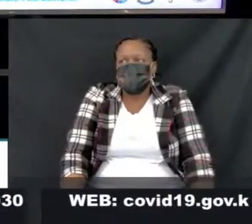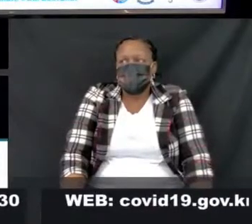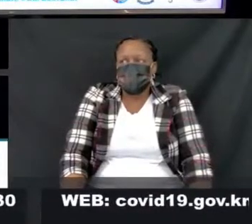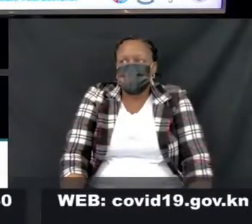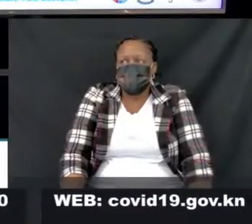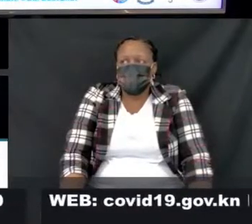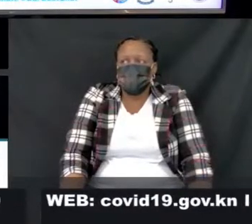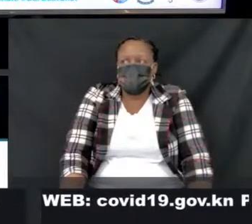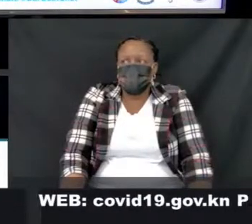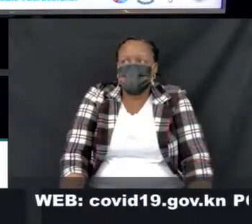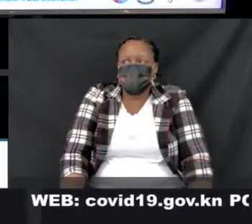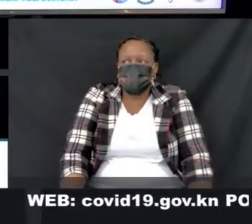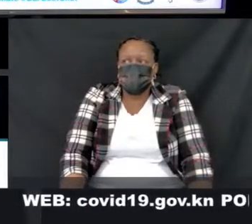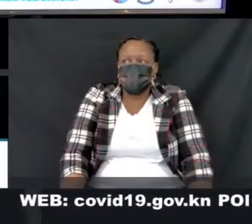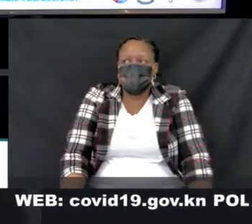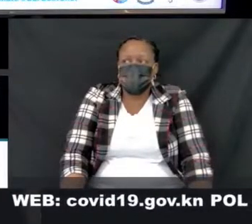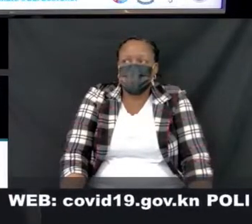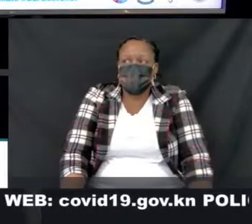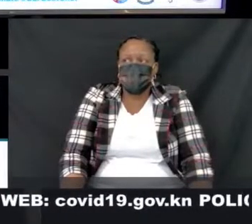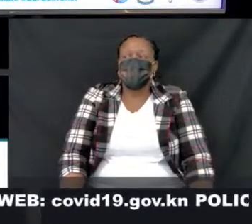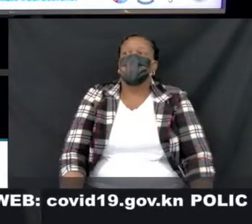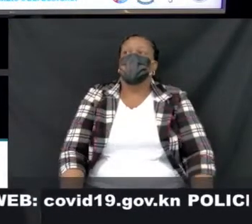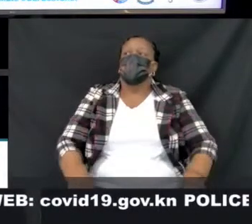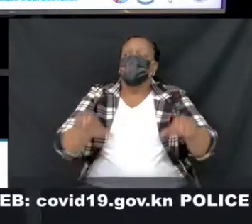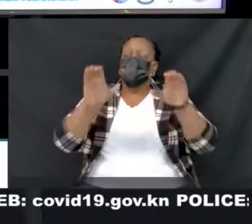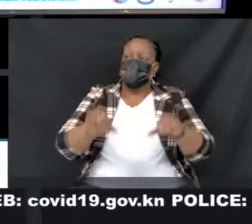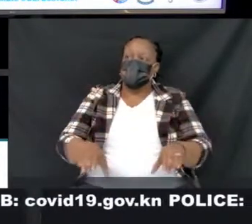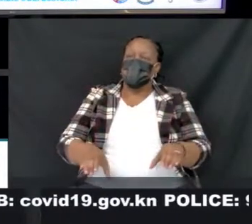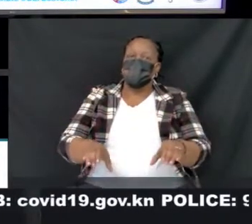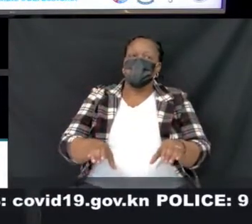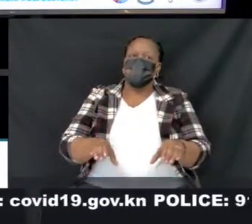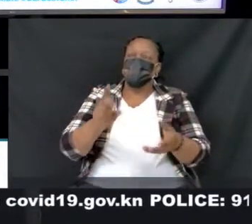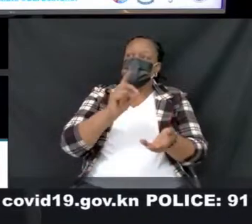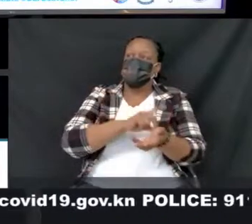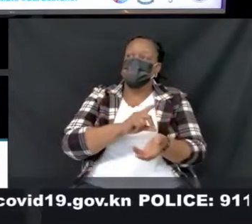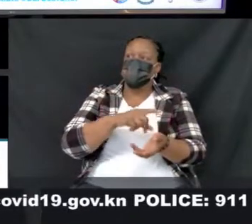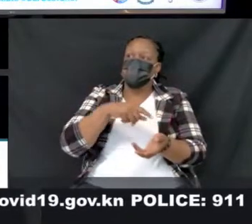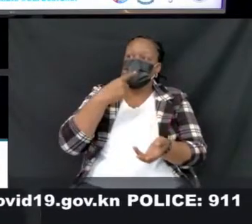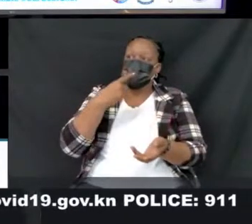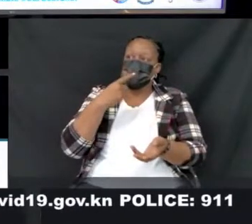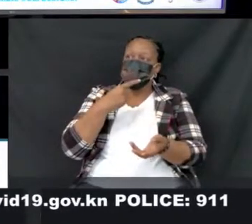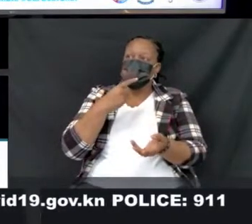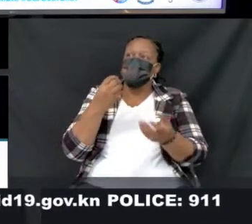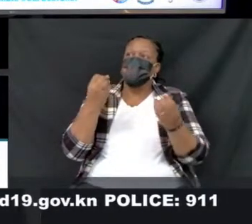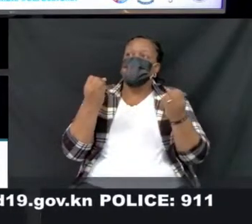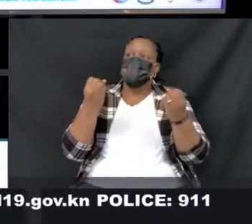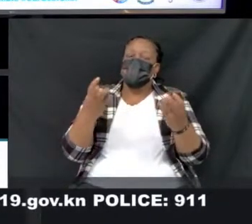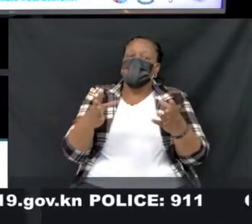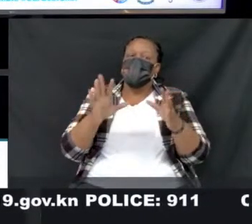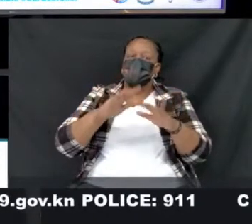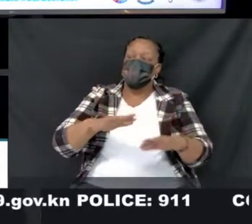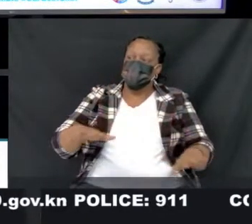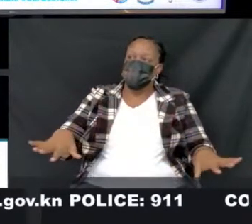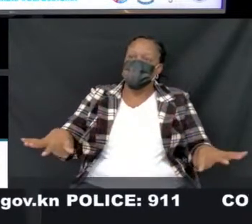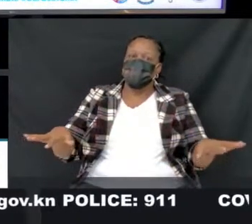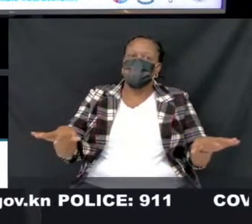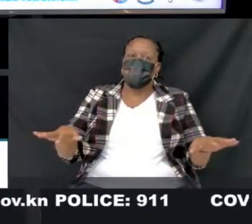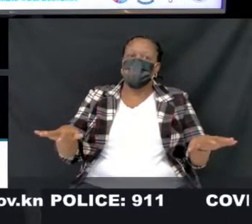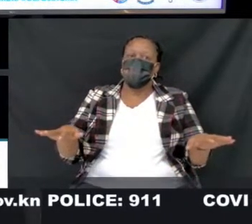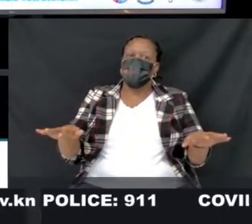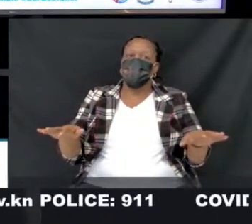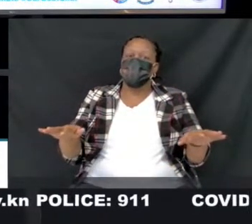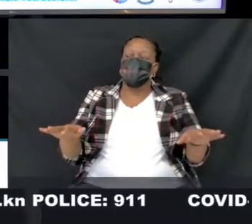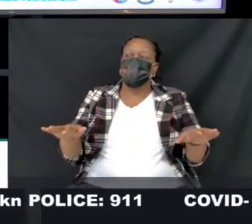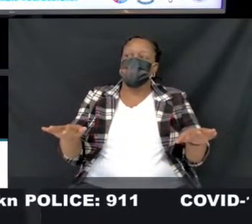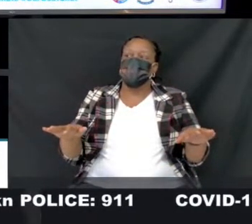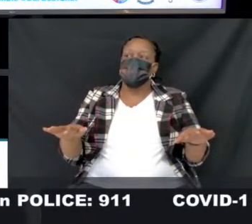Can the health officials say how many children were impacted or have